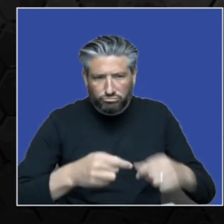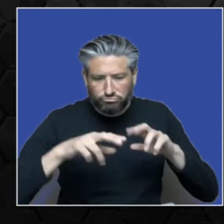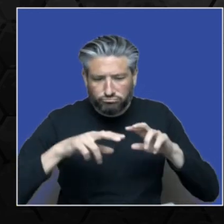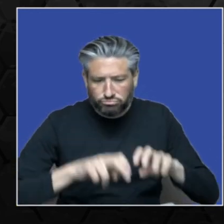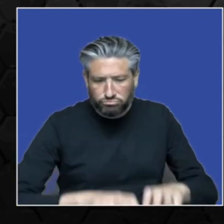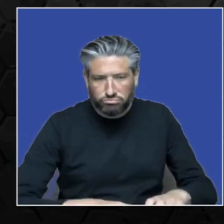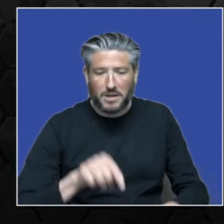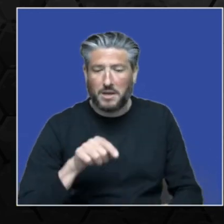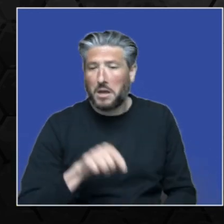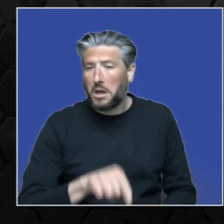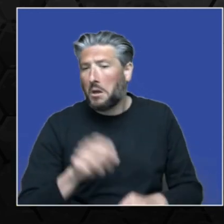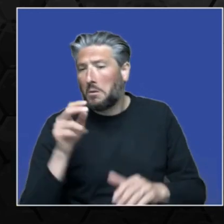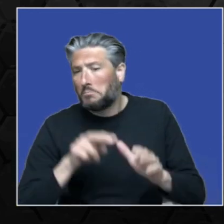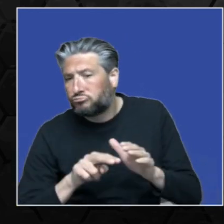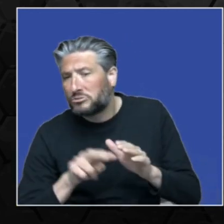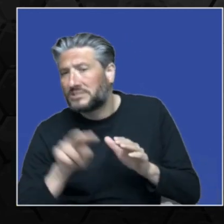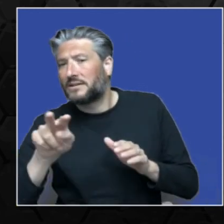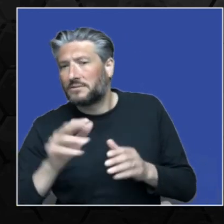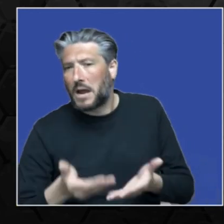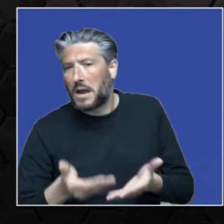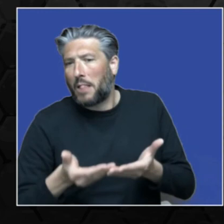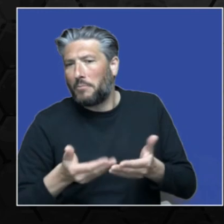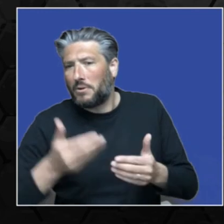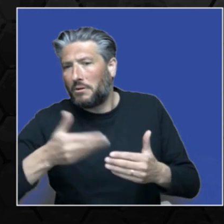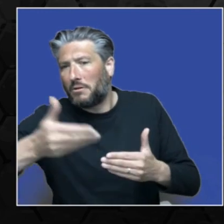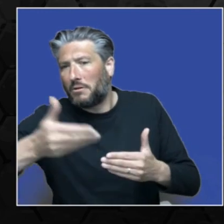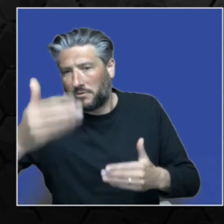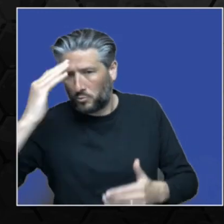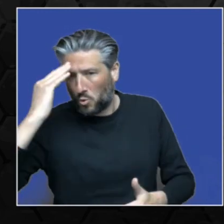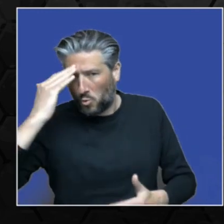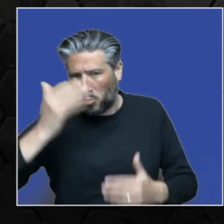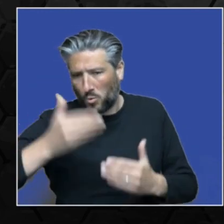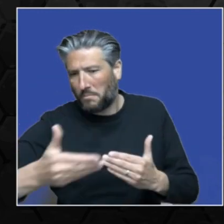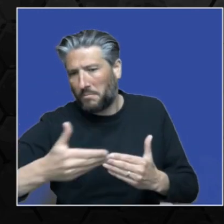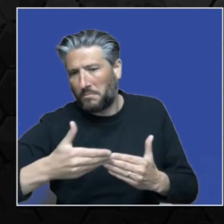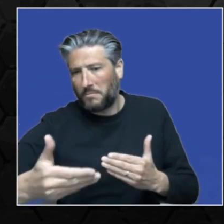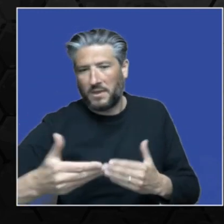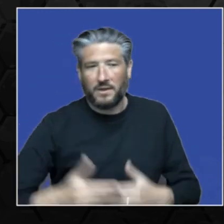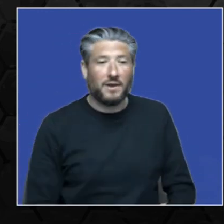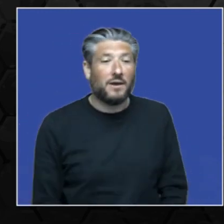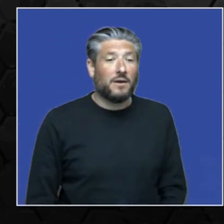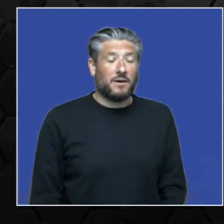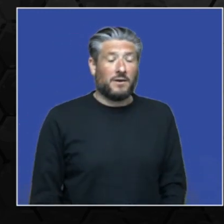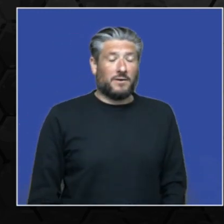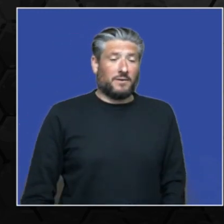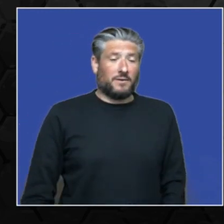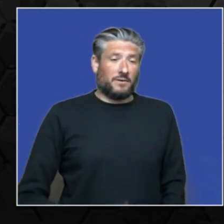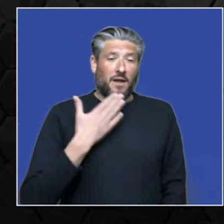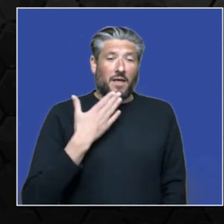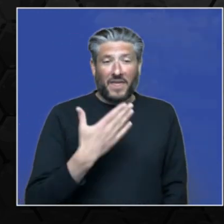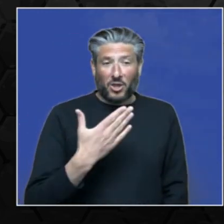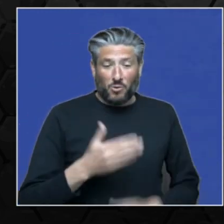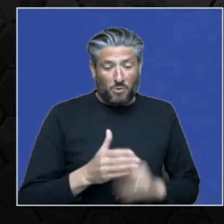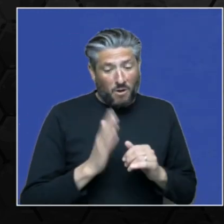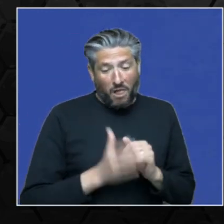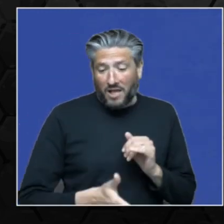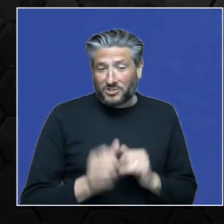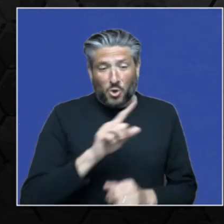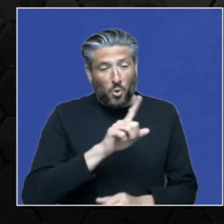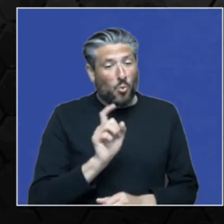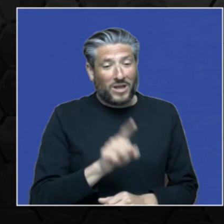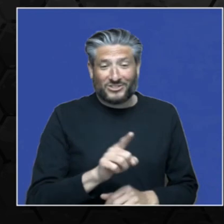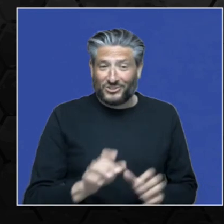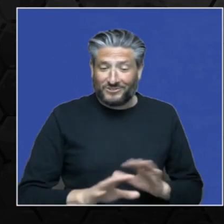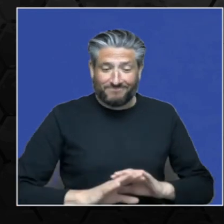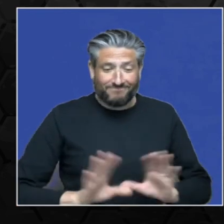Yeah, you're right. Yeah, so this was the last question. So I really want to thank you for your great session. You are also going to join the